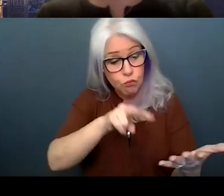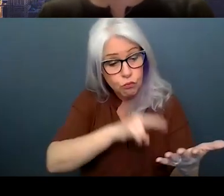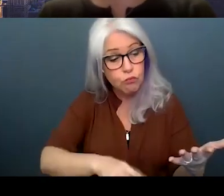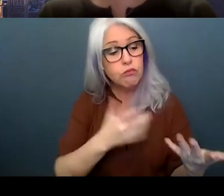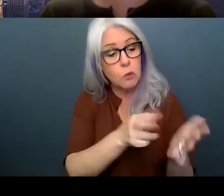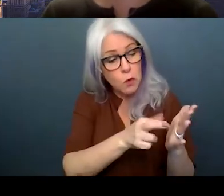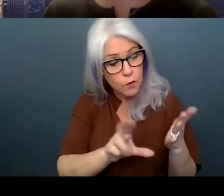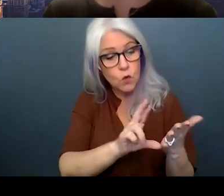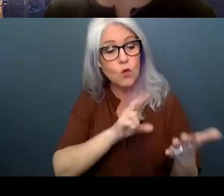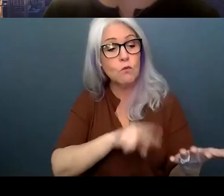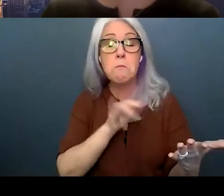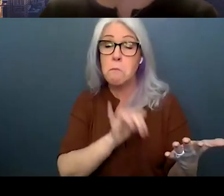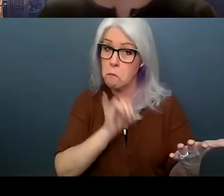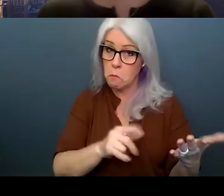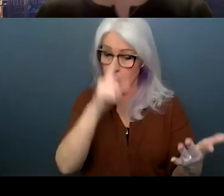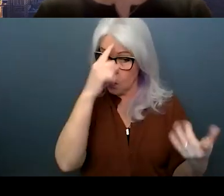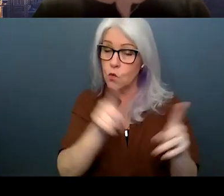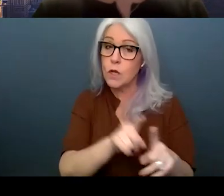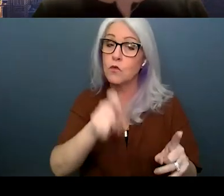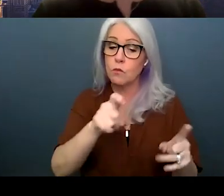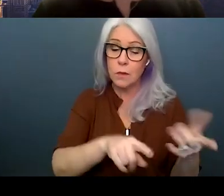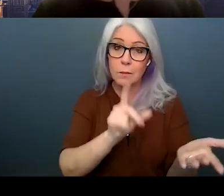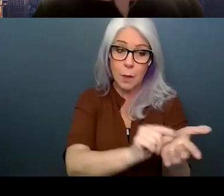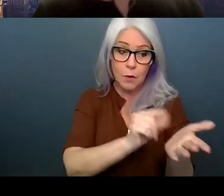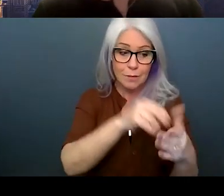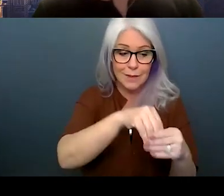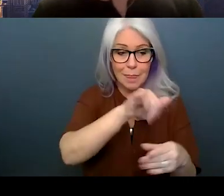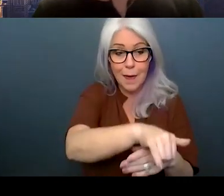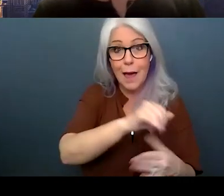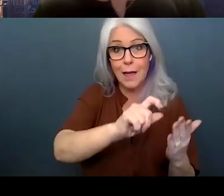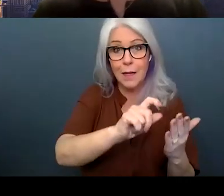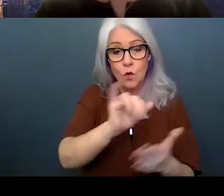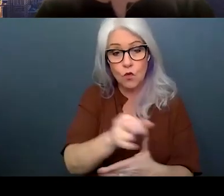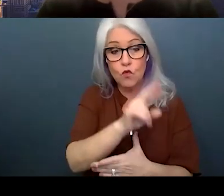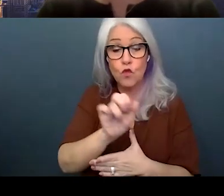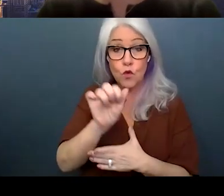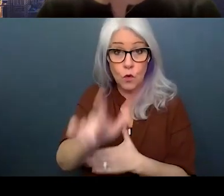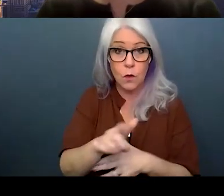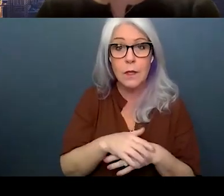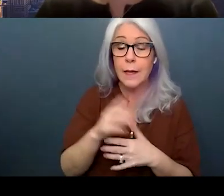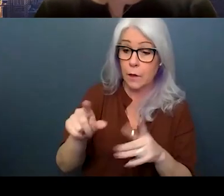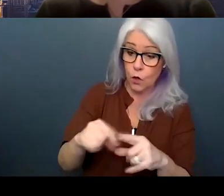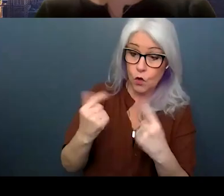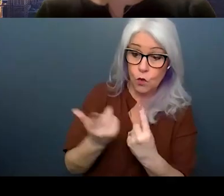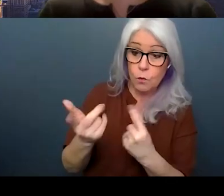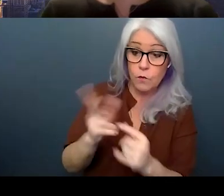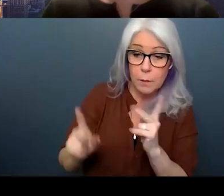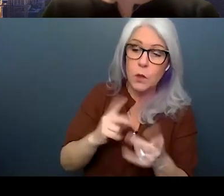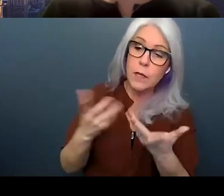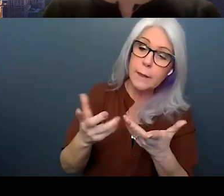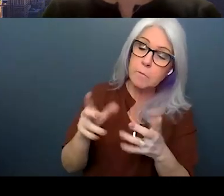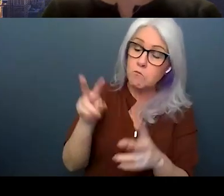be published in that particular journal. So in other words, a group of scholars working for a particular journal acts like a group